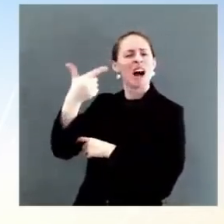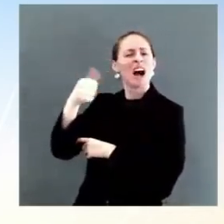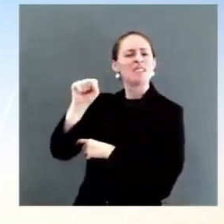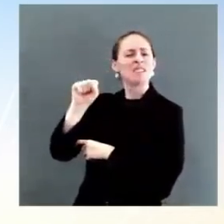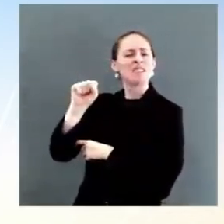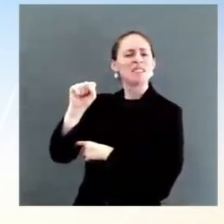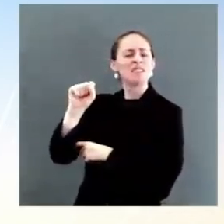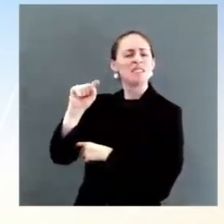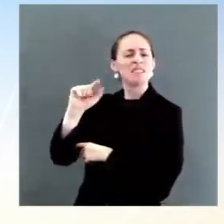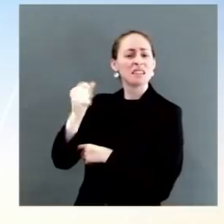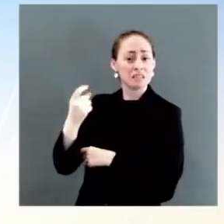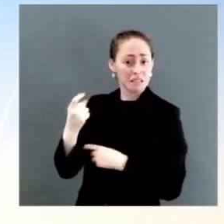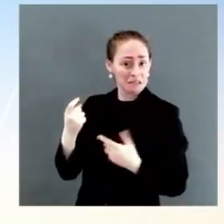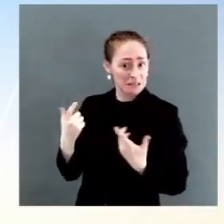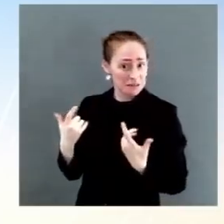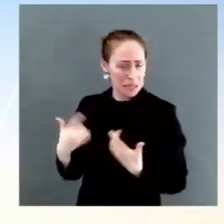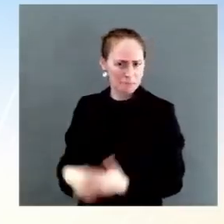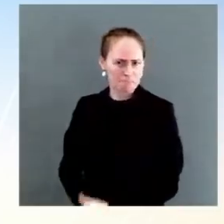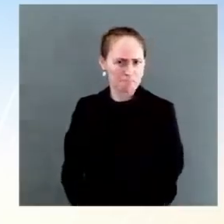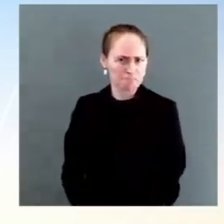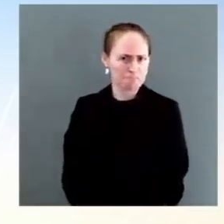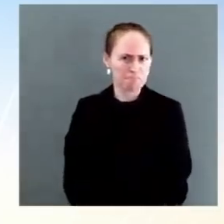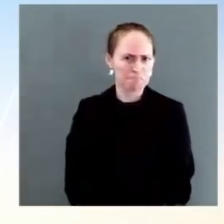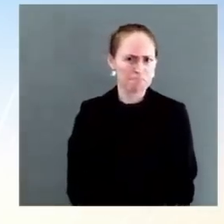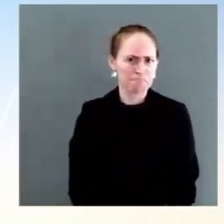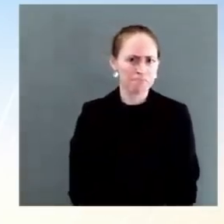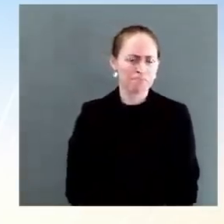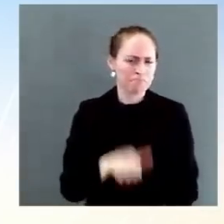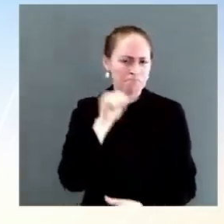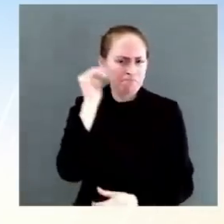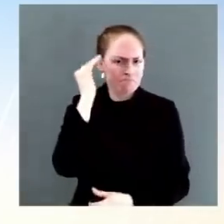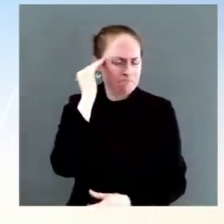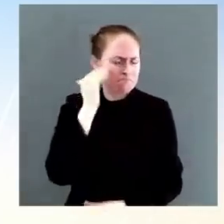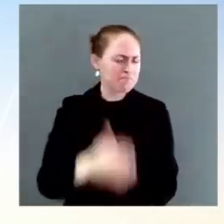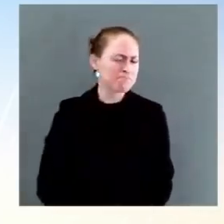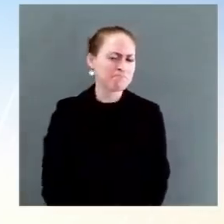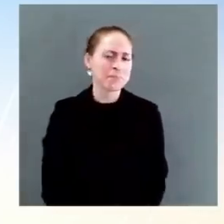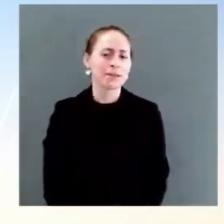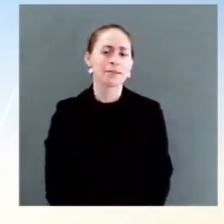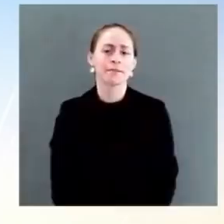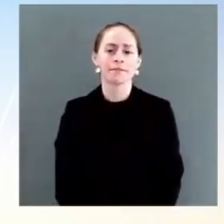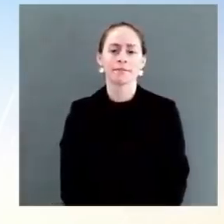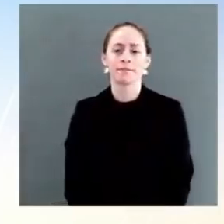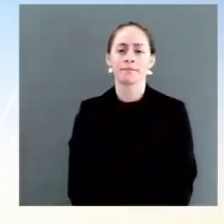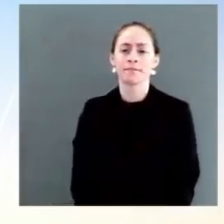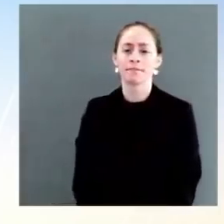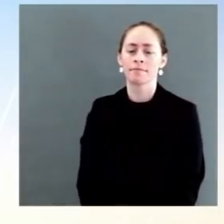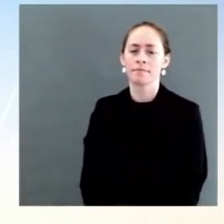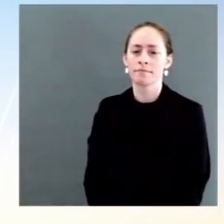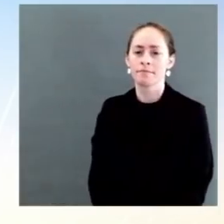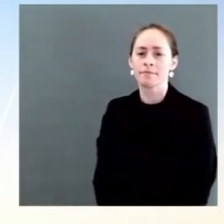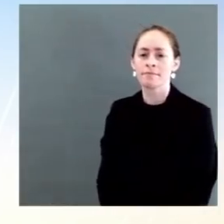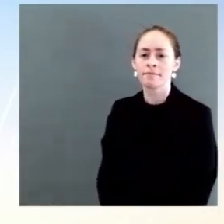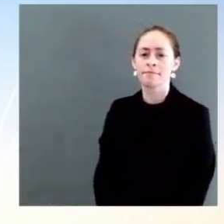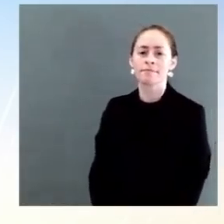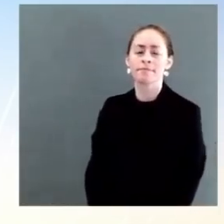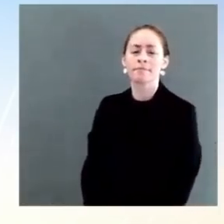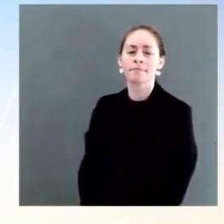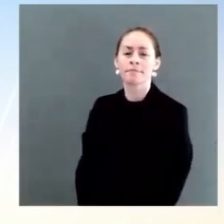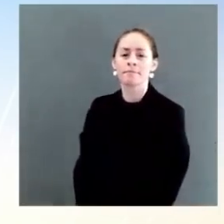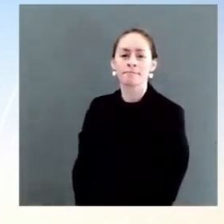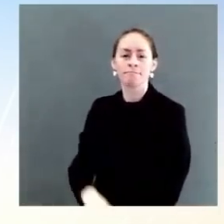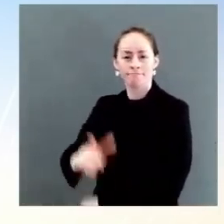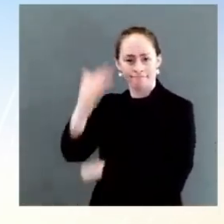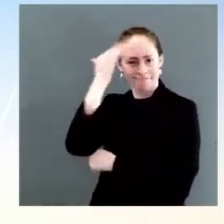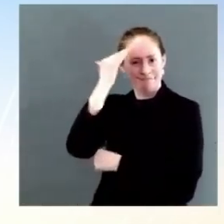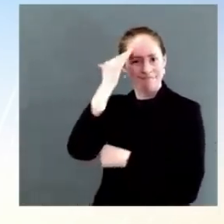is not only to protect yourself against serious illness and death, but also to prevent infecting people in your community. Are you saying that people